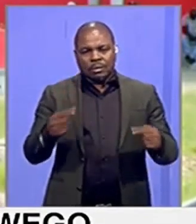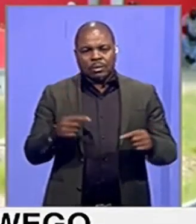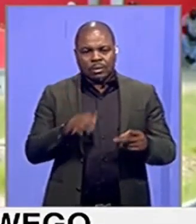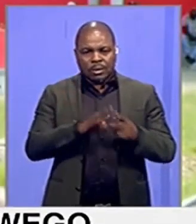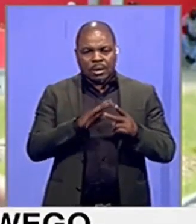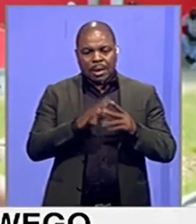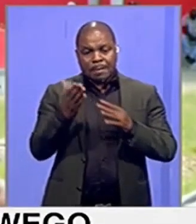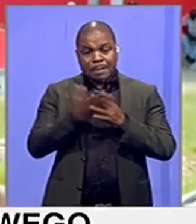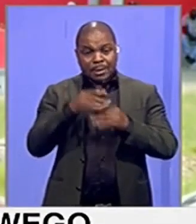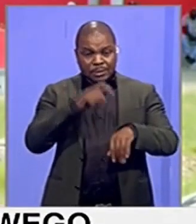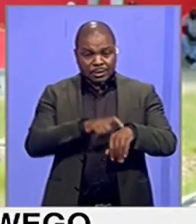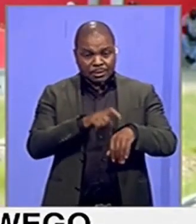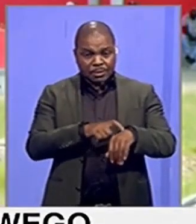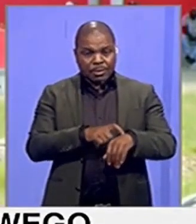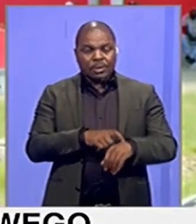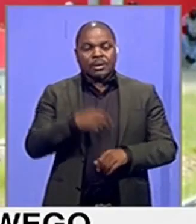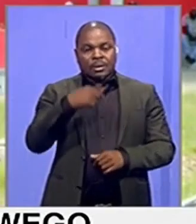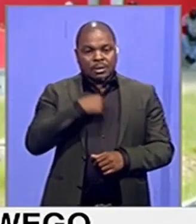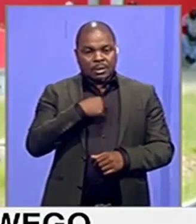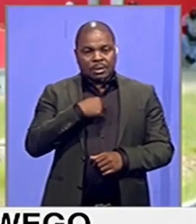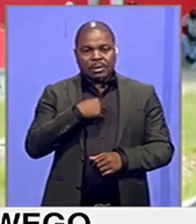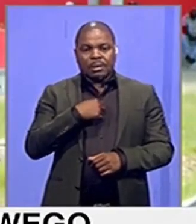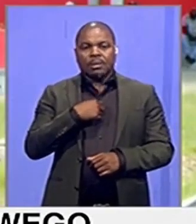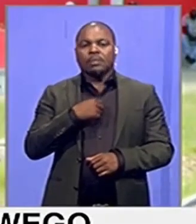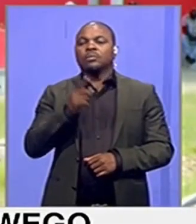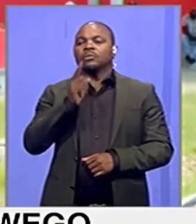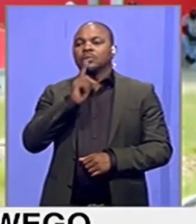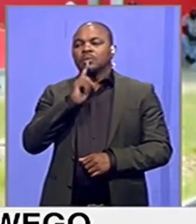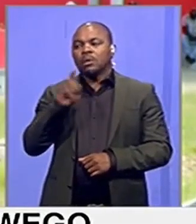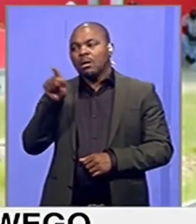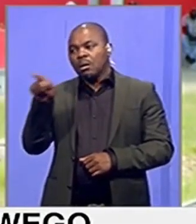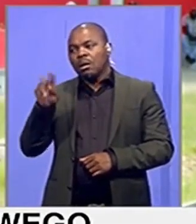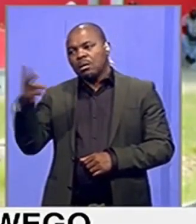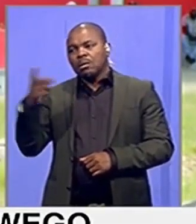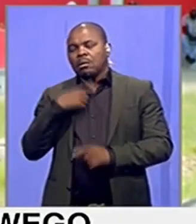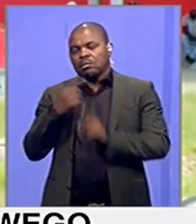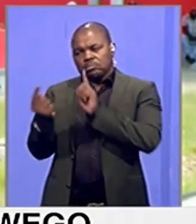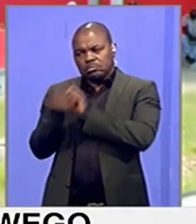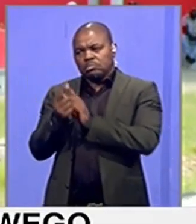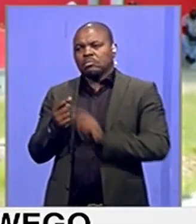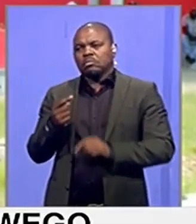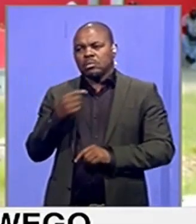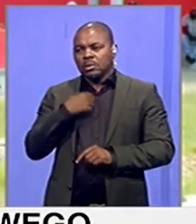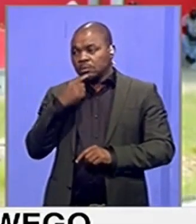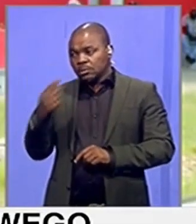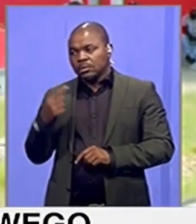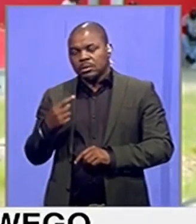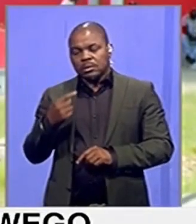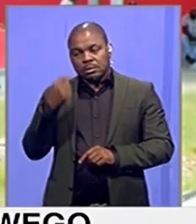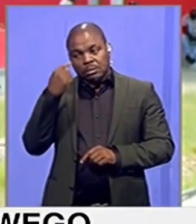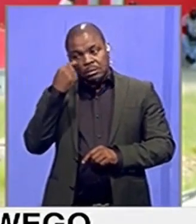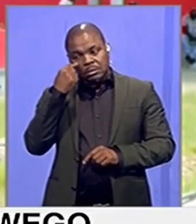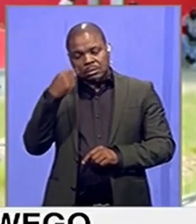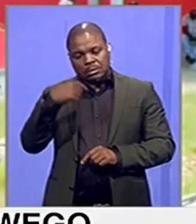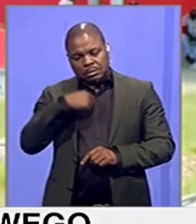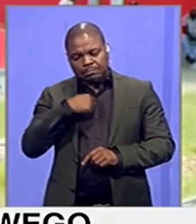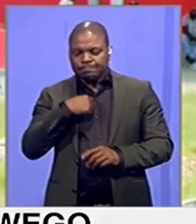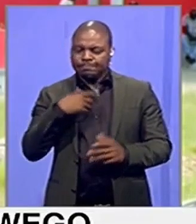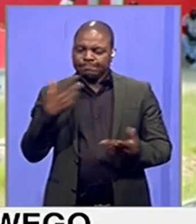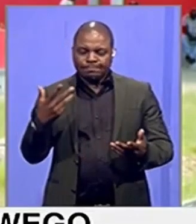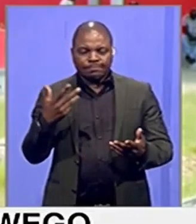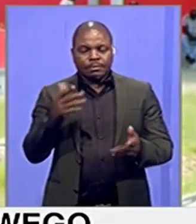break ke lata menere o mongwe ke re menere gape leihlo la bohloko gope ya release letter kgono a